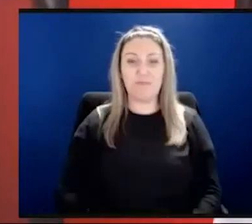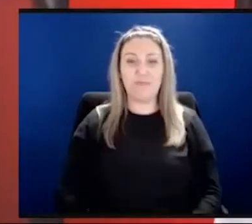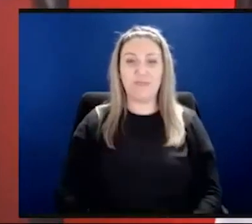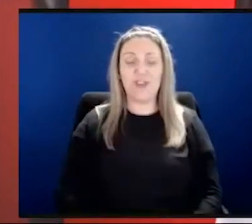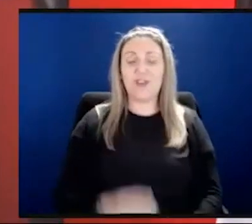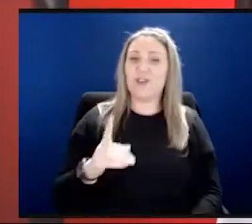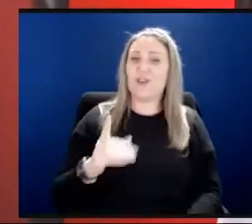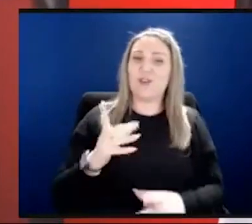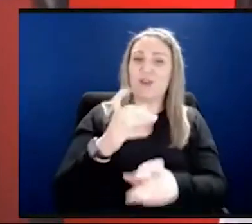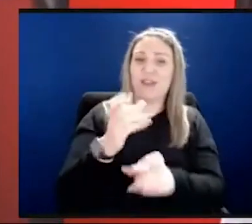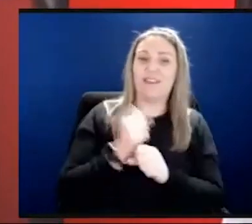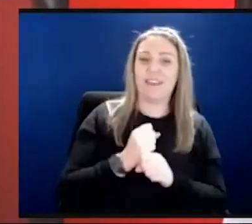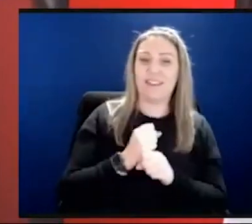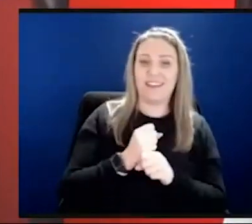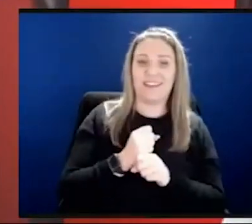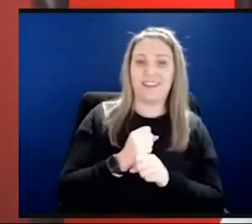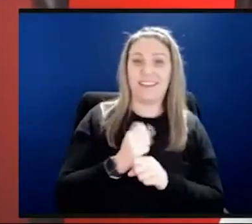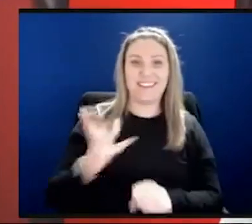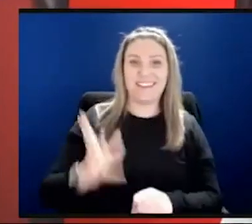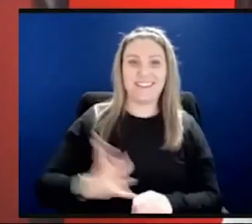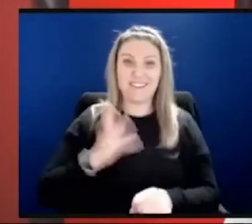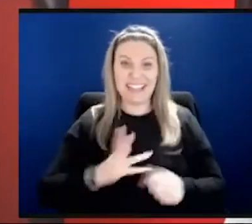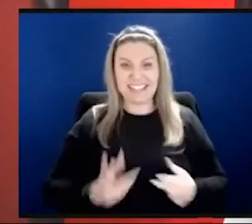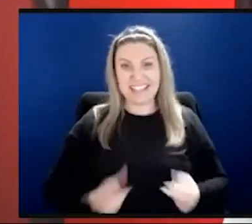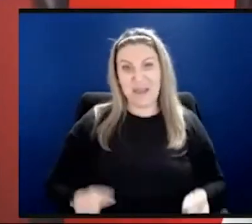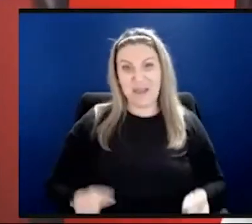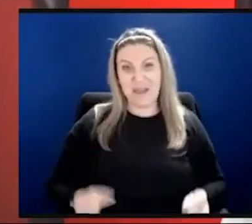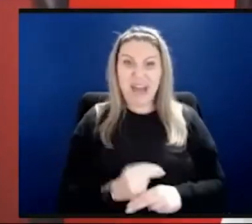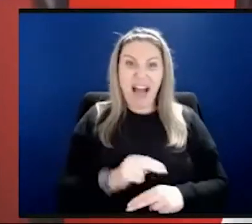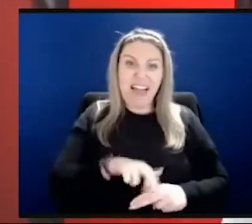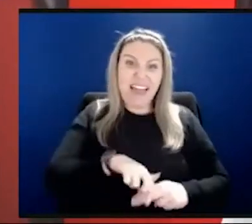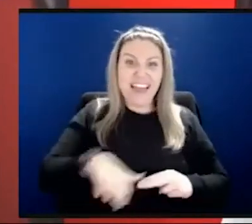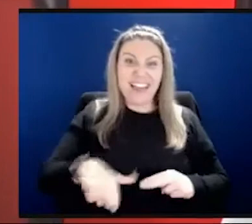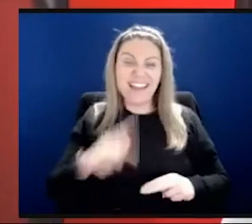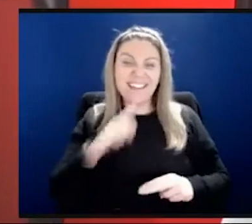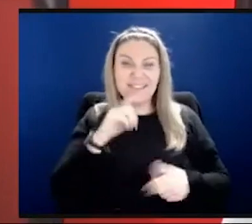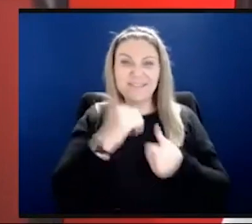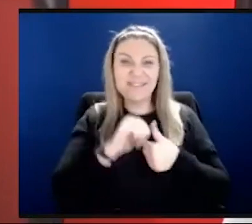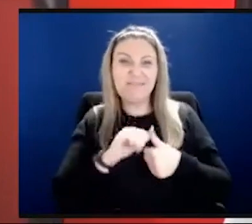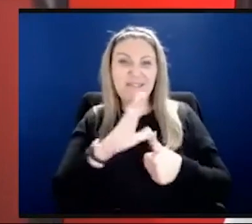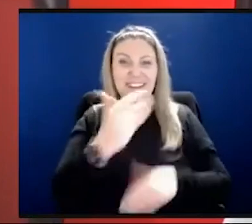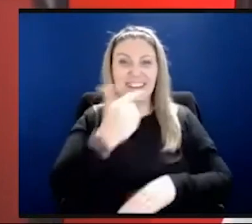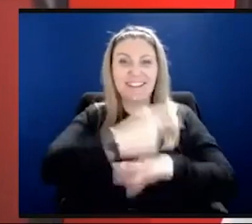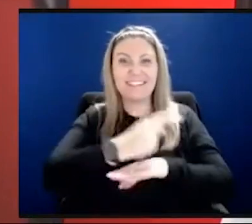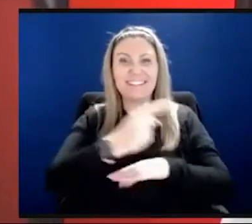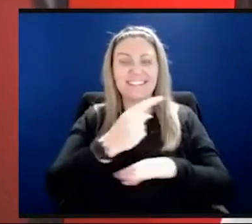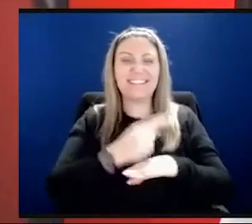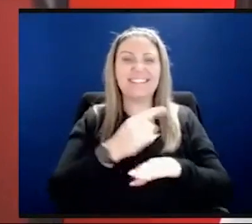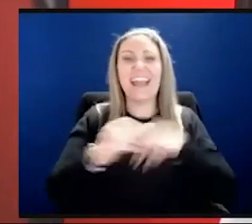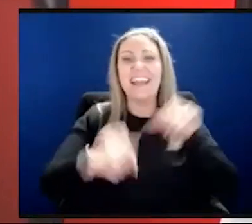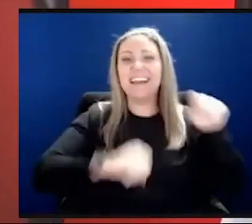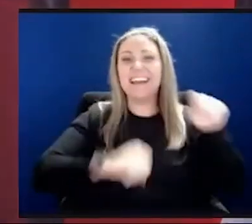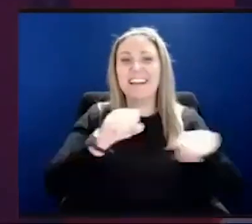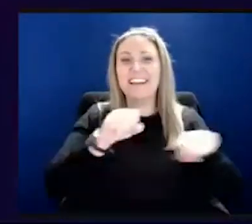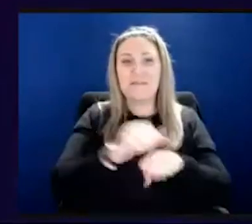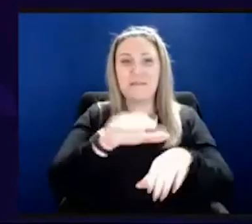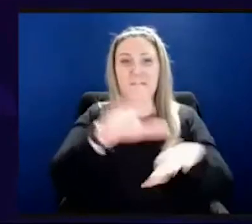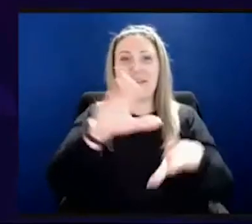a fancy belt buckle to commemorate your day out there riding across the mountain. So. And some Advil.